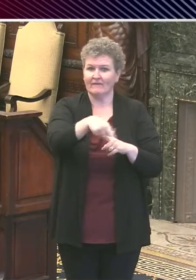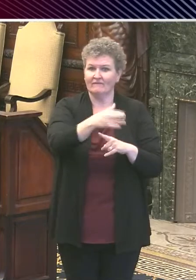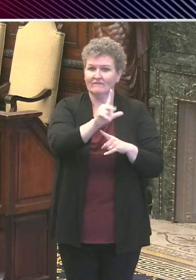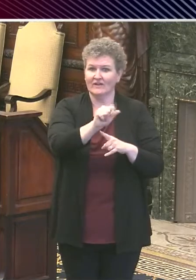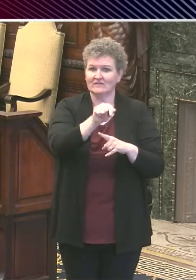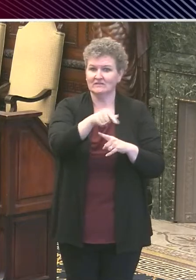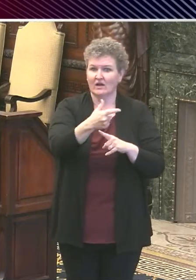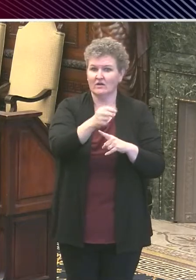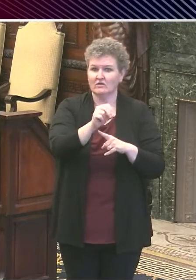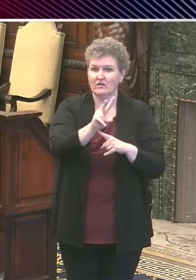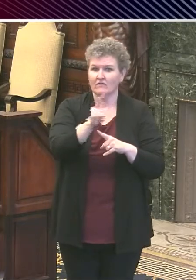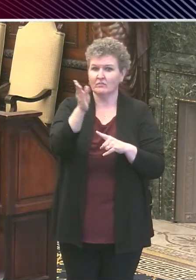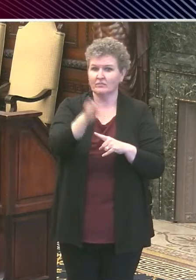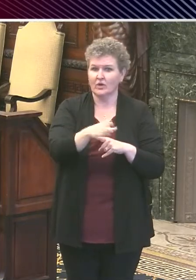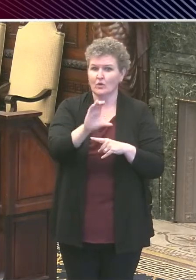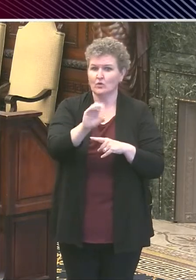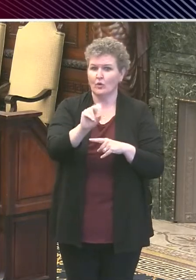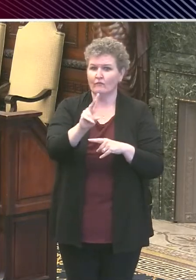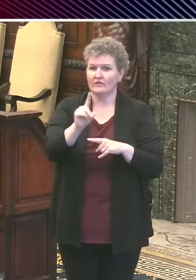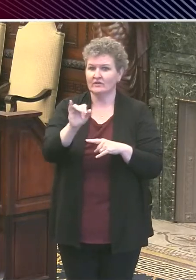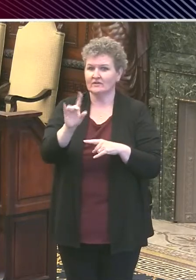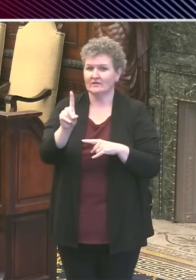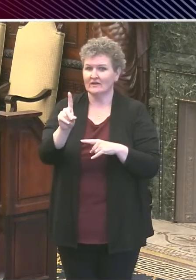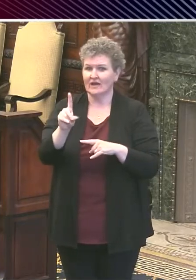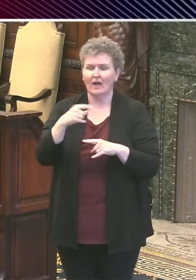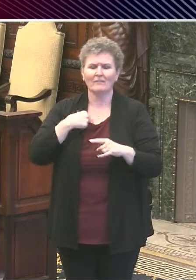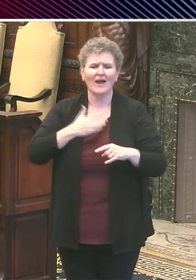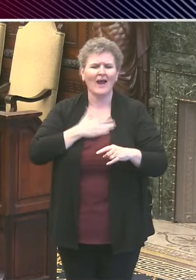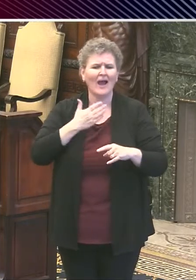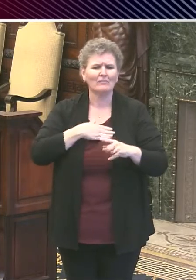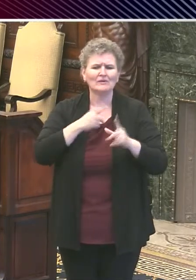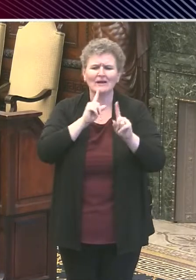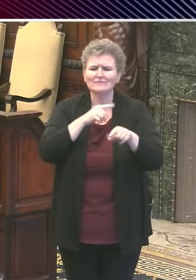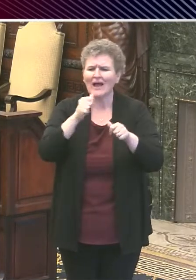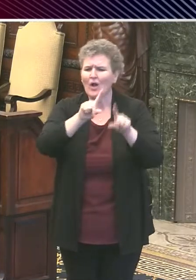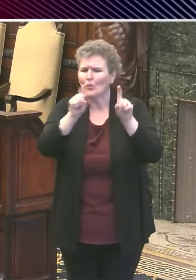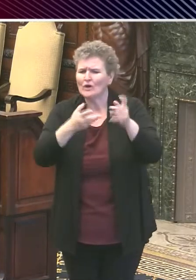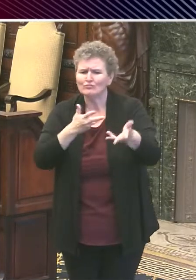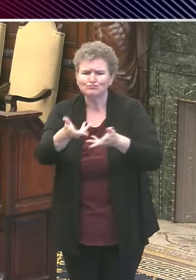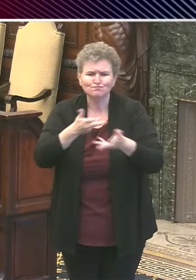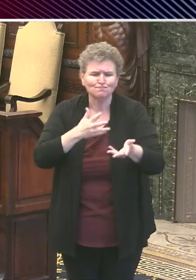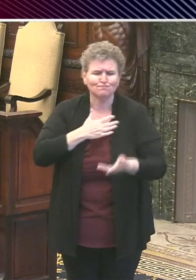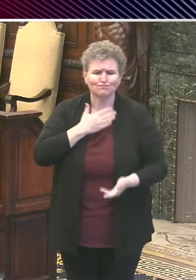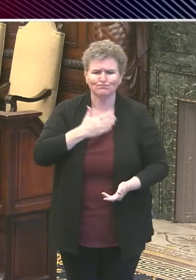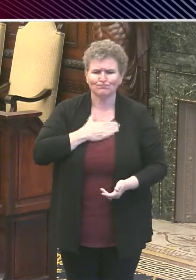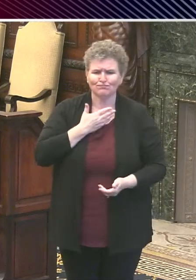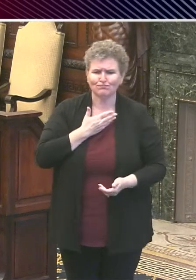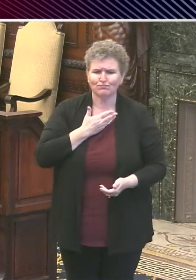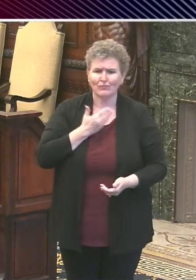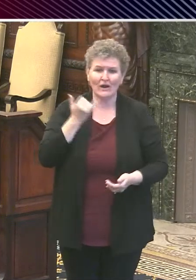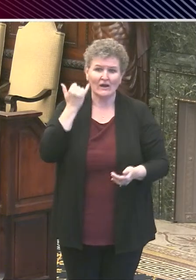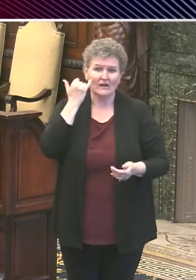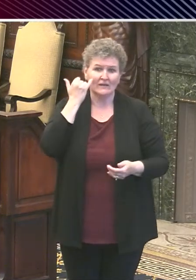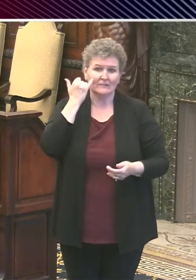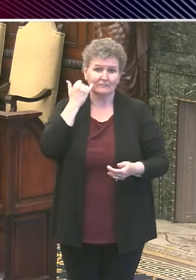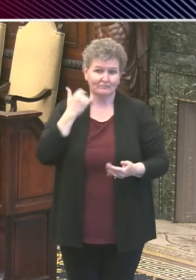www.phila.gov/COVID. I'll be happy to answer any questions later. Let me unshare my screen here.